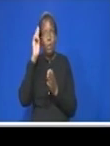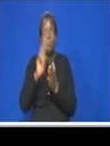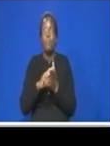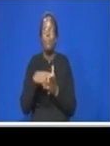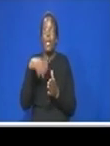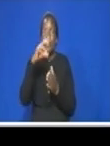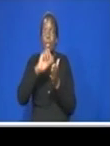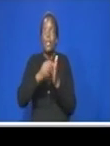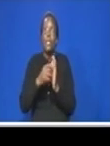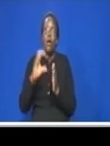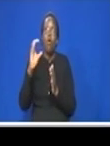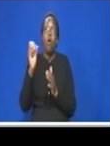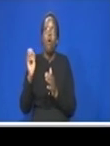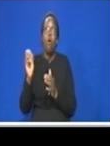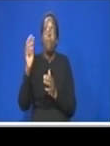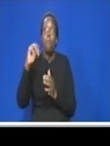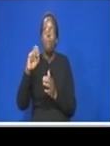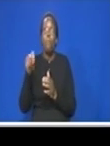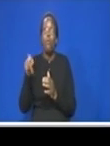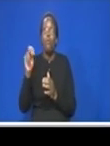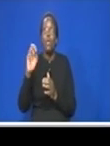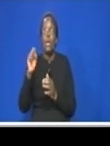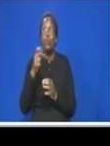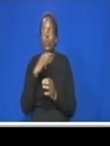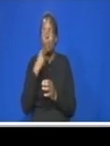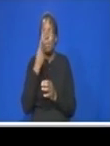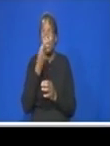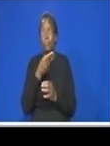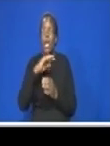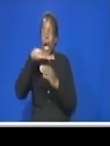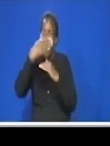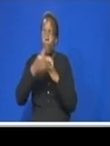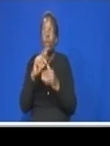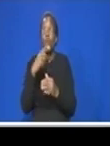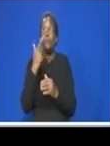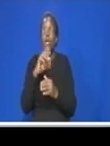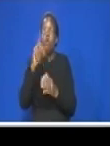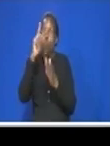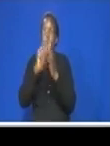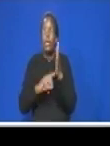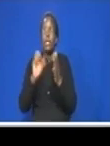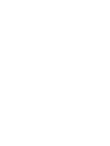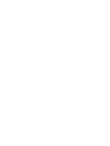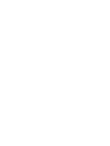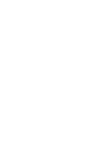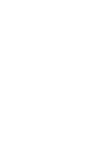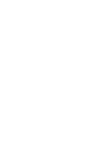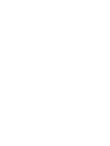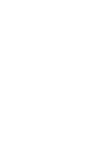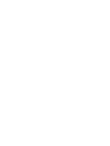the components will be mentioned after you have said what the solar system is.